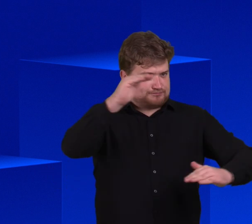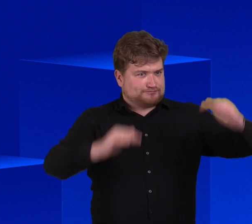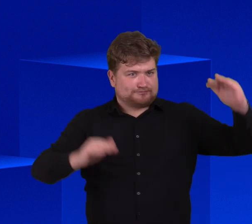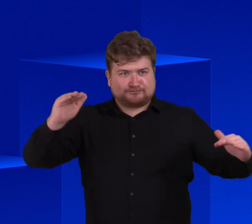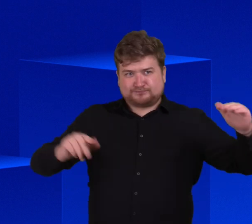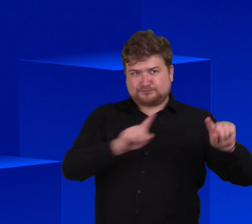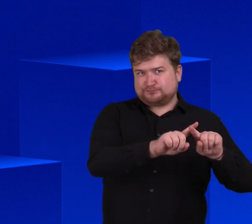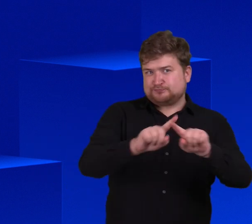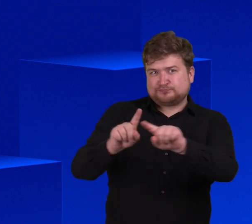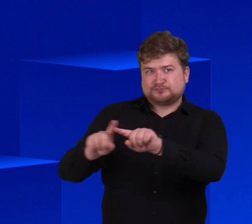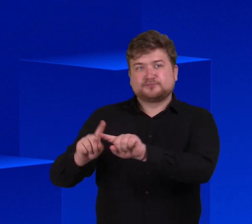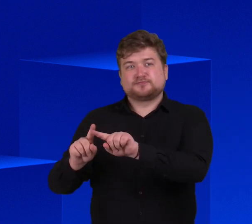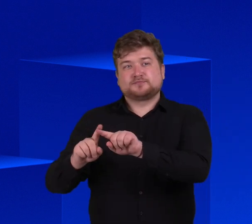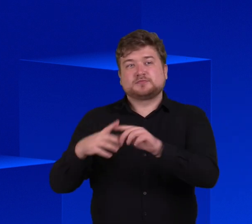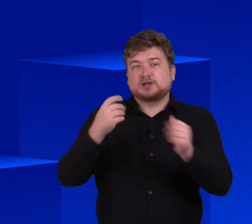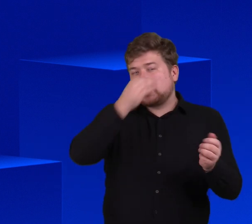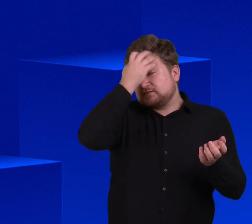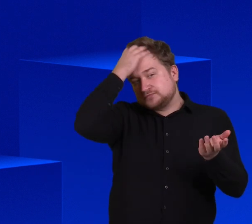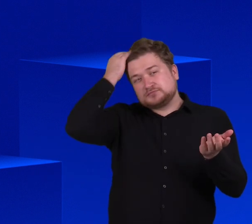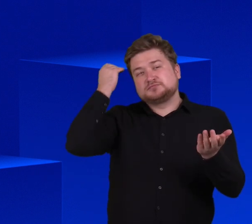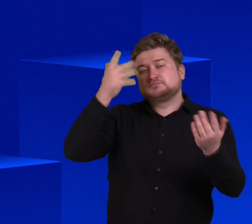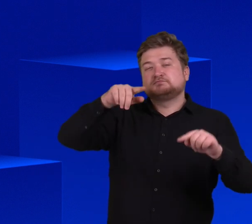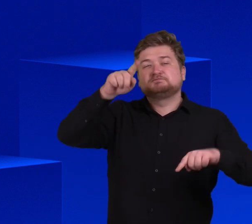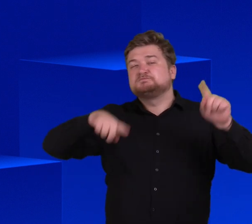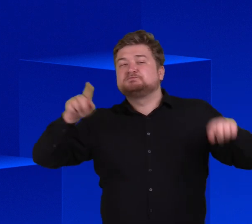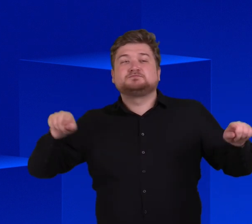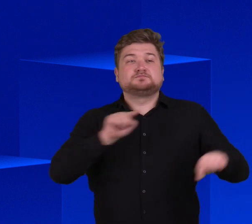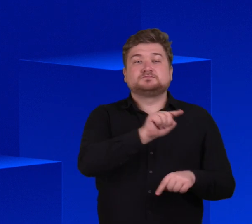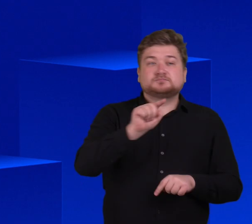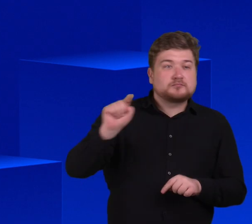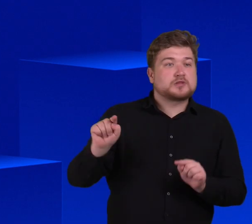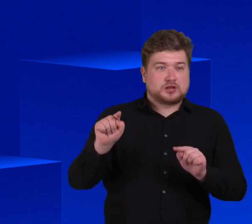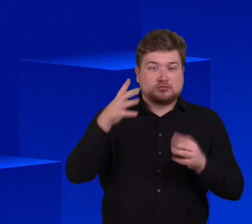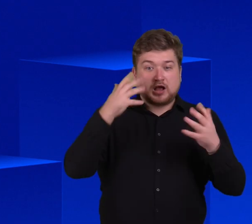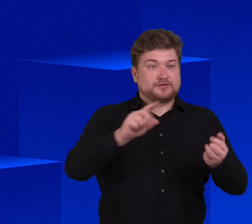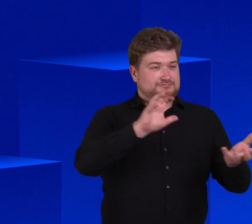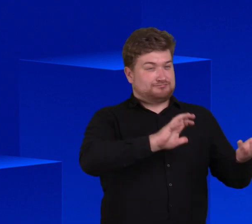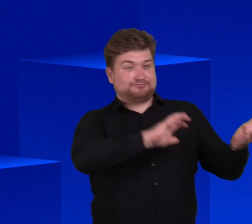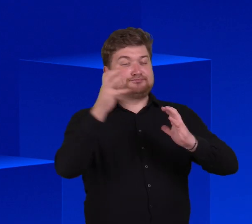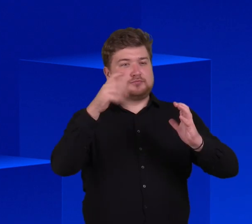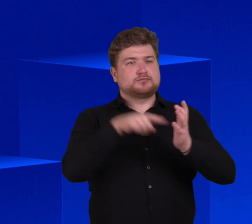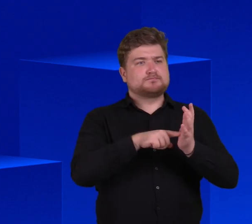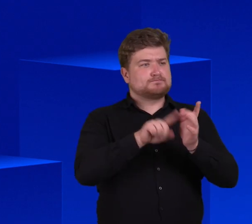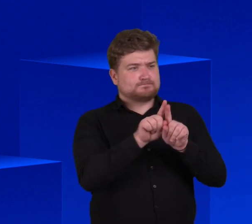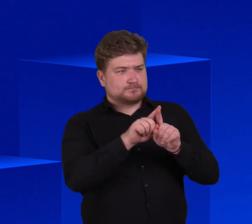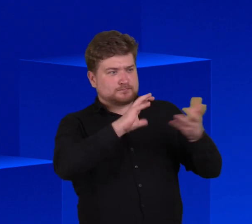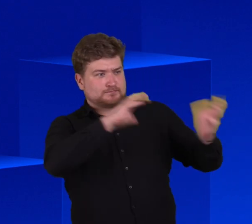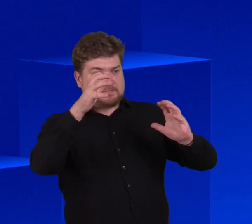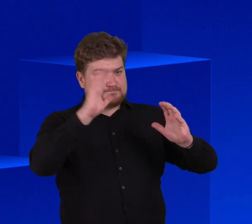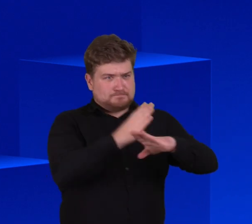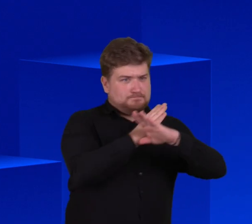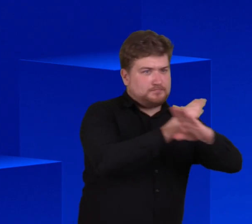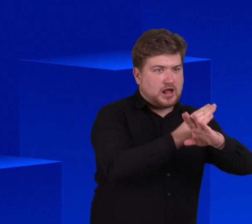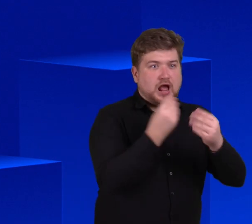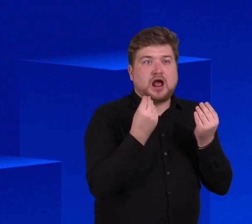typologized, and in that way, what in fact they need. And EU funding in that respect is very much needed for those